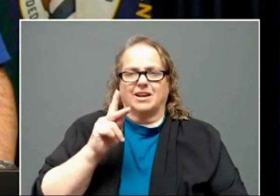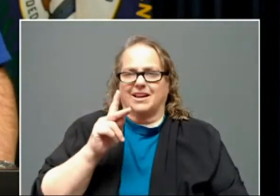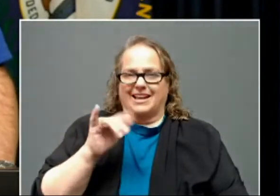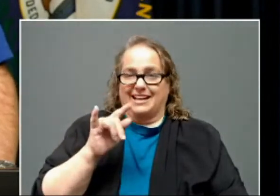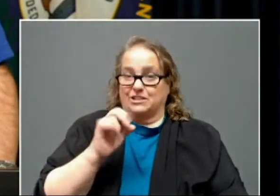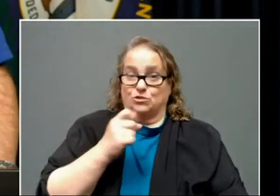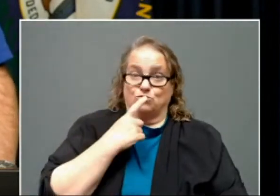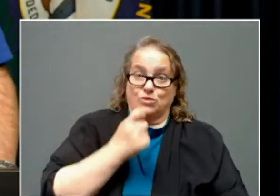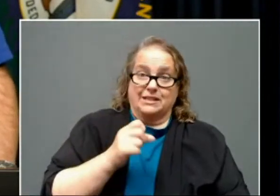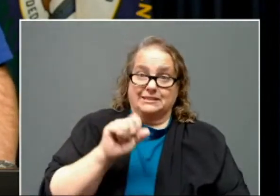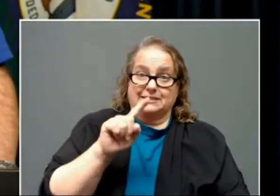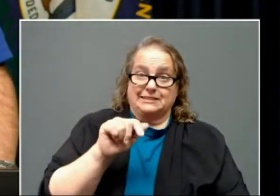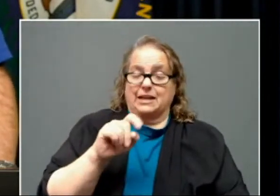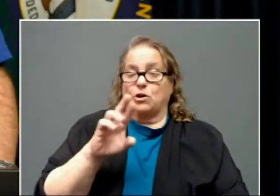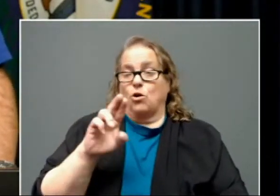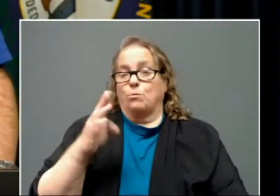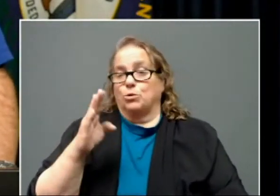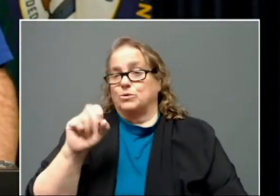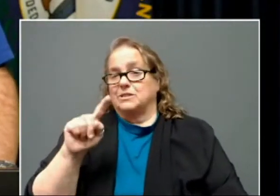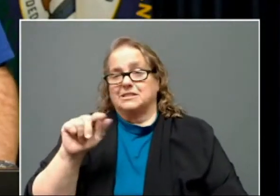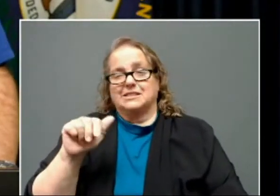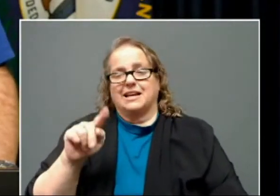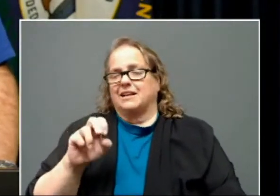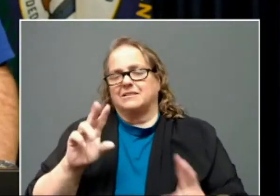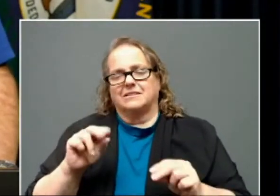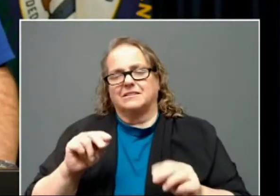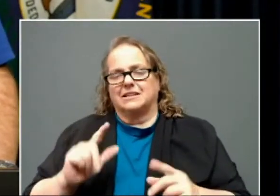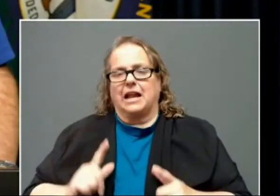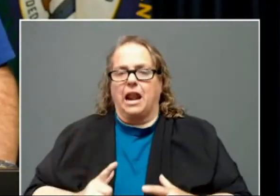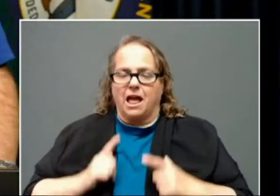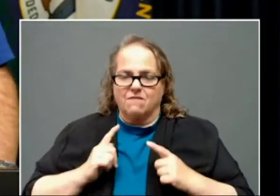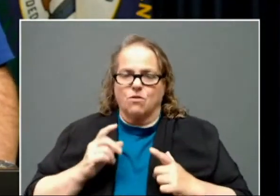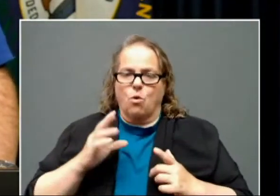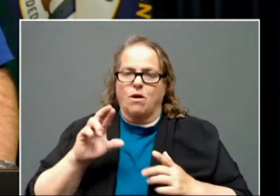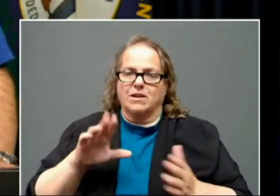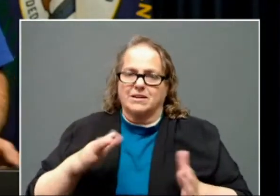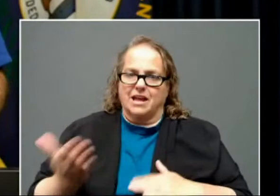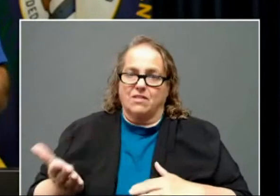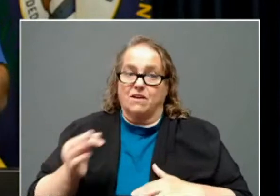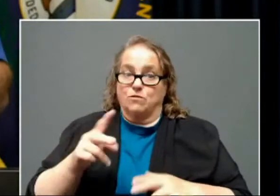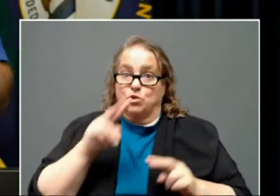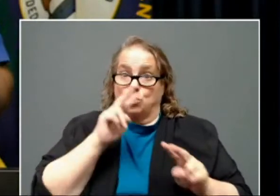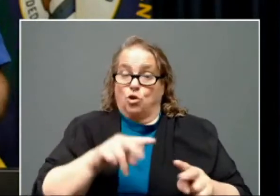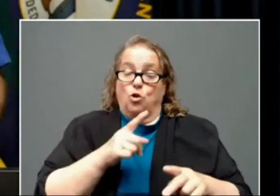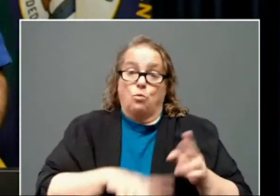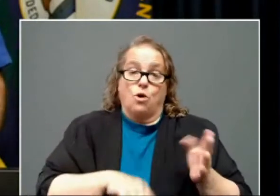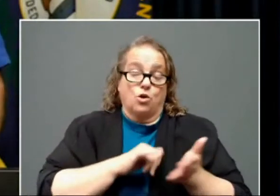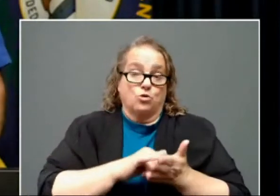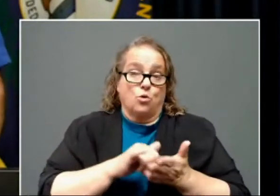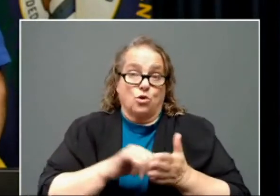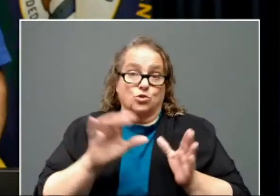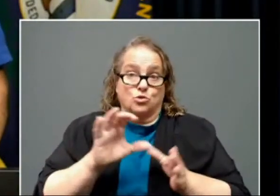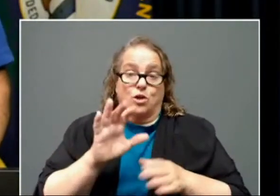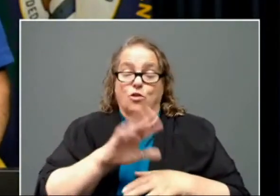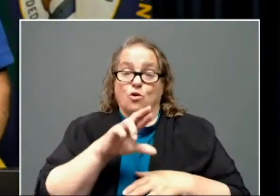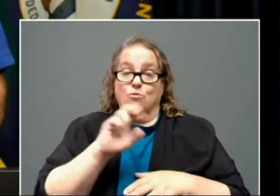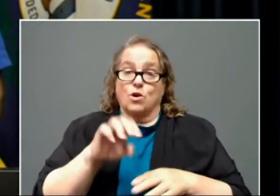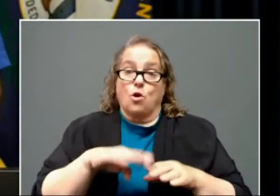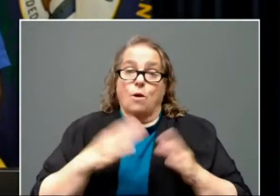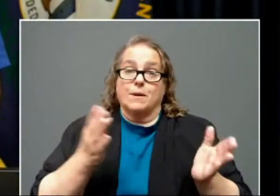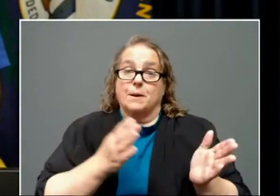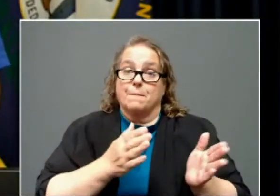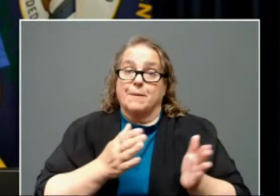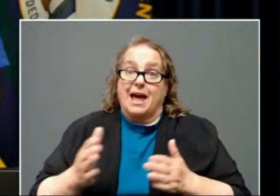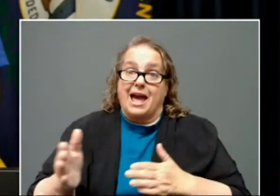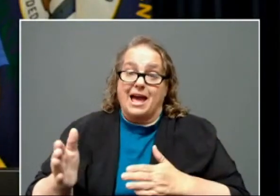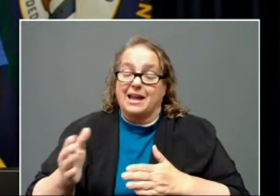death thing. So if you read the nuance of what New York is doing, much of their reopening plan is getting to the place that